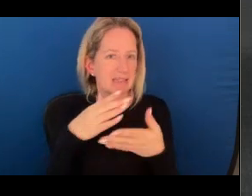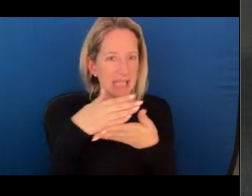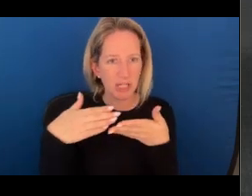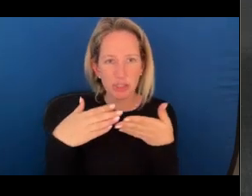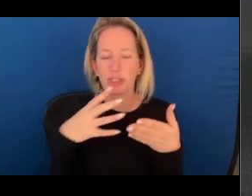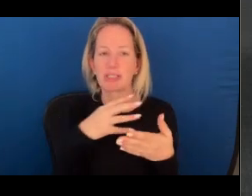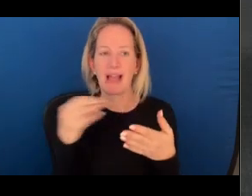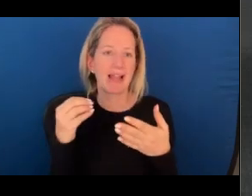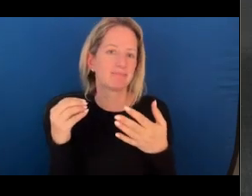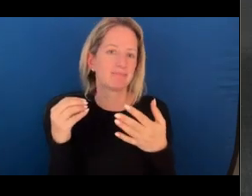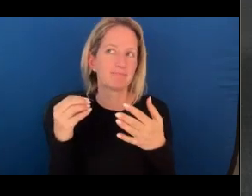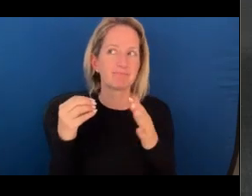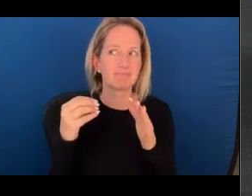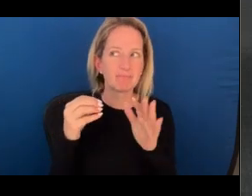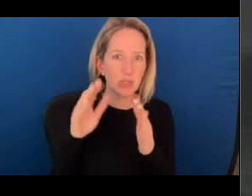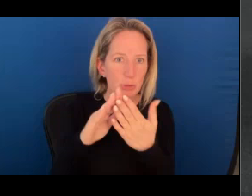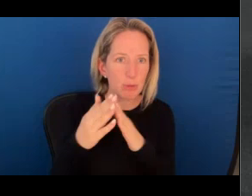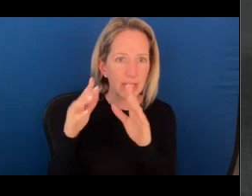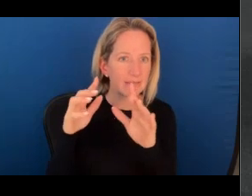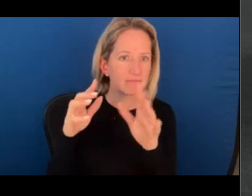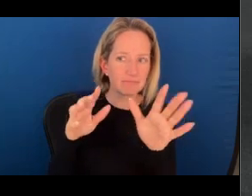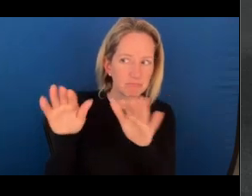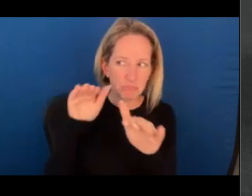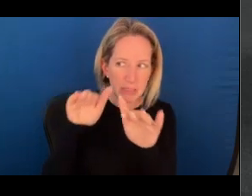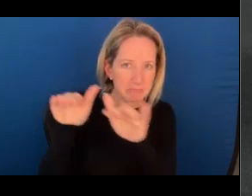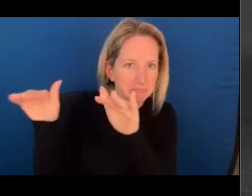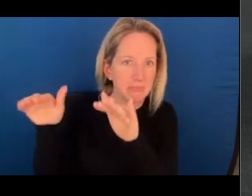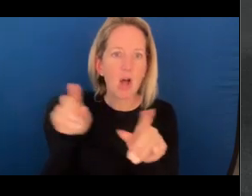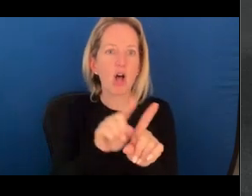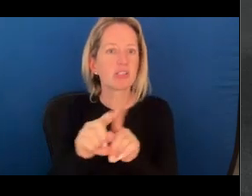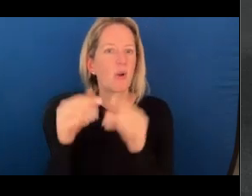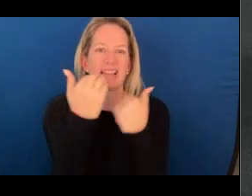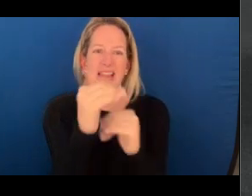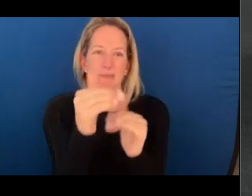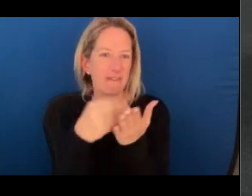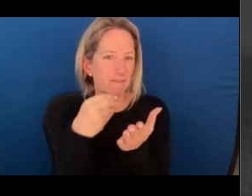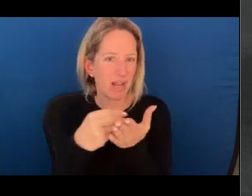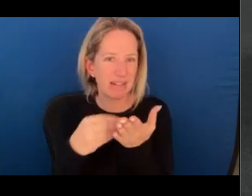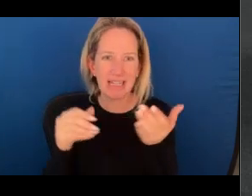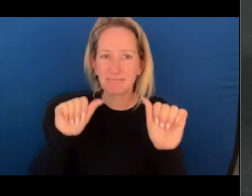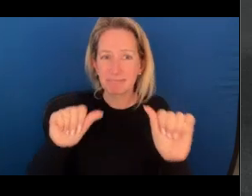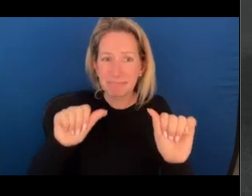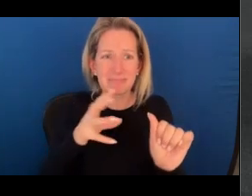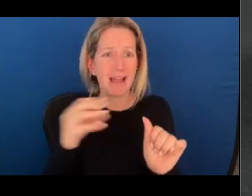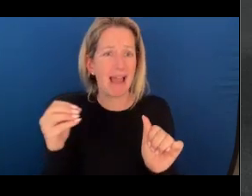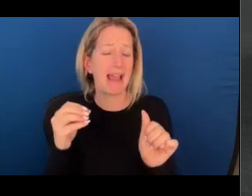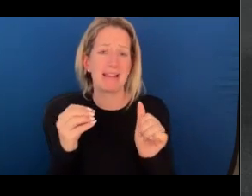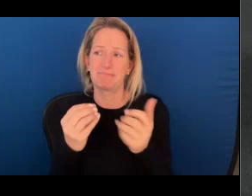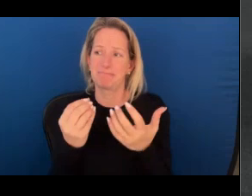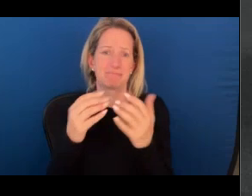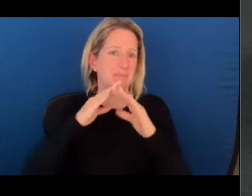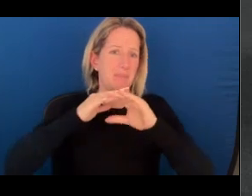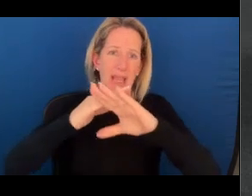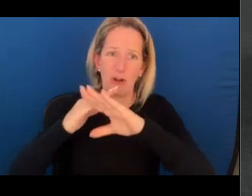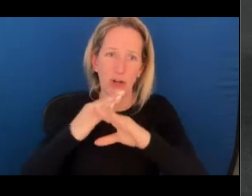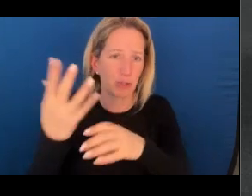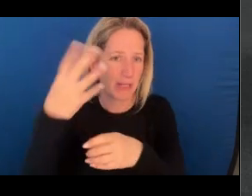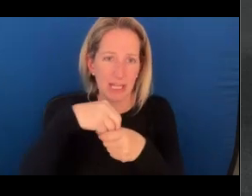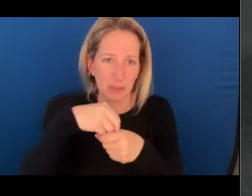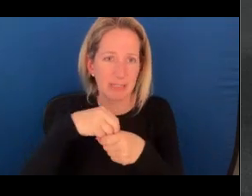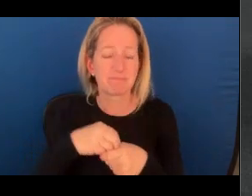then also the limited funding capacity and organizational capacity being a barrier to engagement.